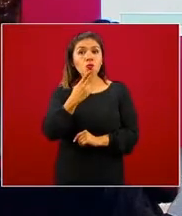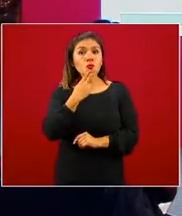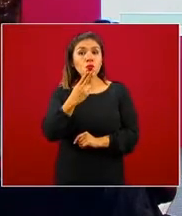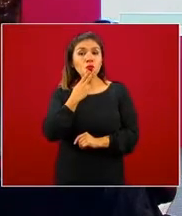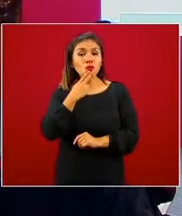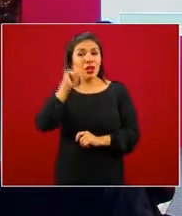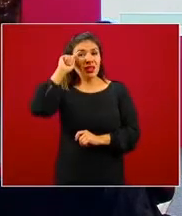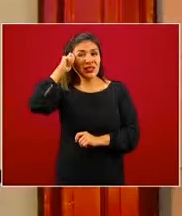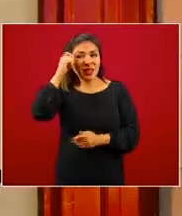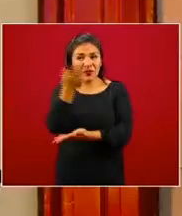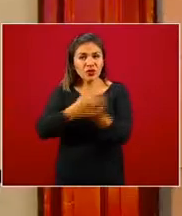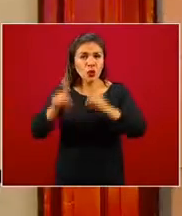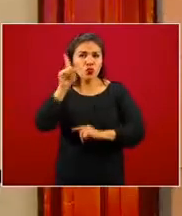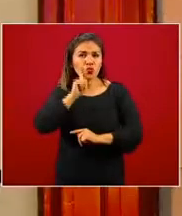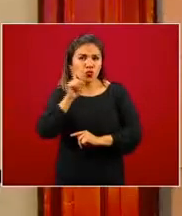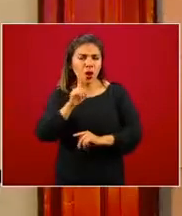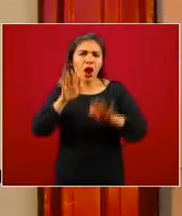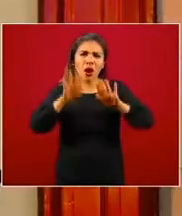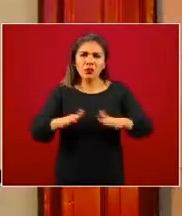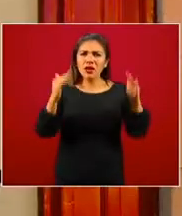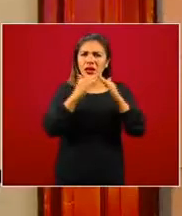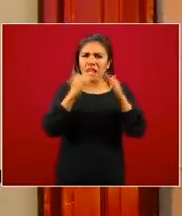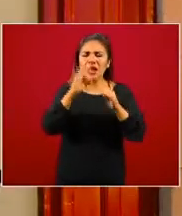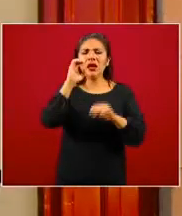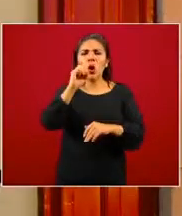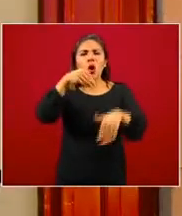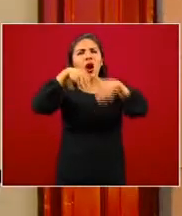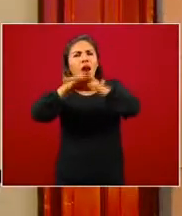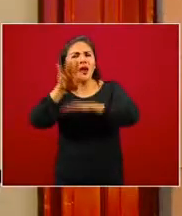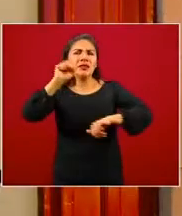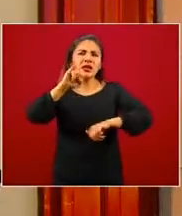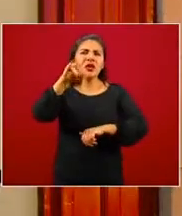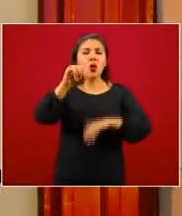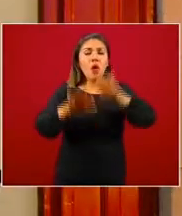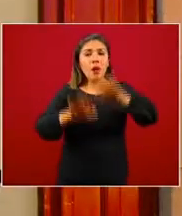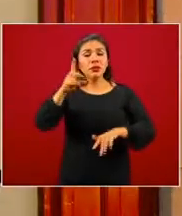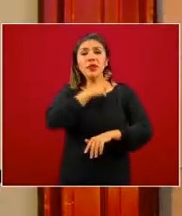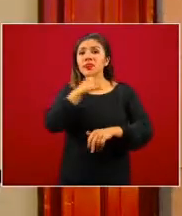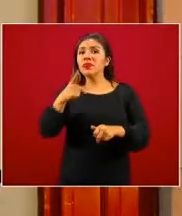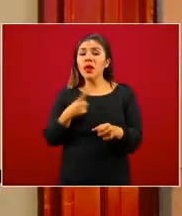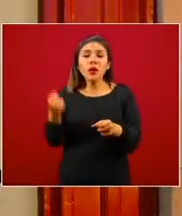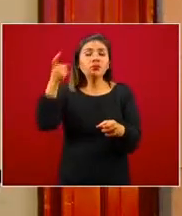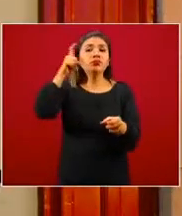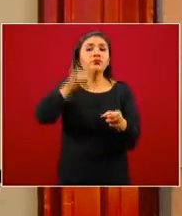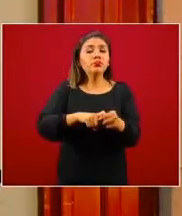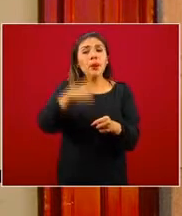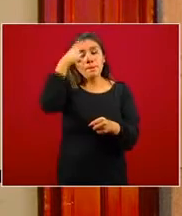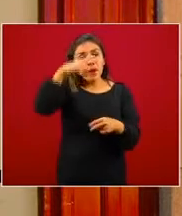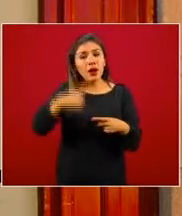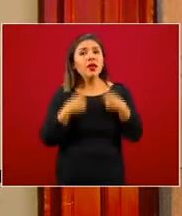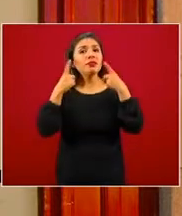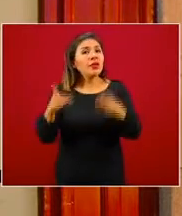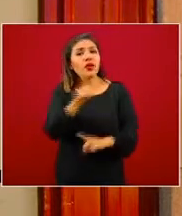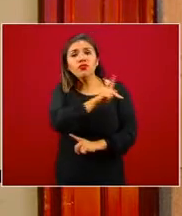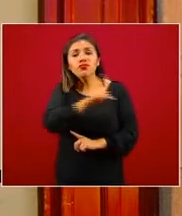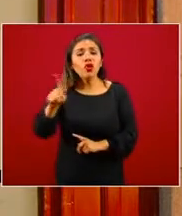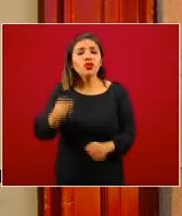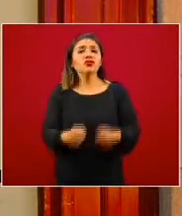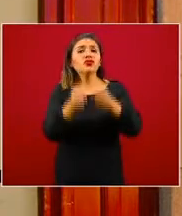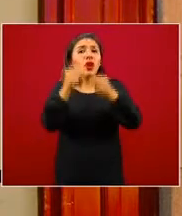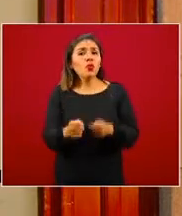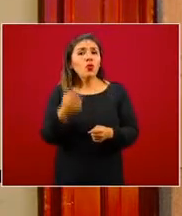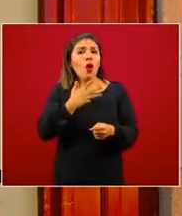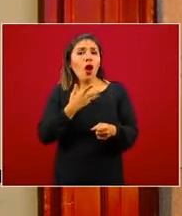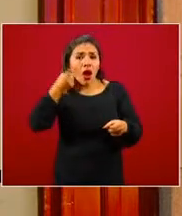of us, each and every person who has a domestic worker, either full-time or part-time, they need to be registered. They need